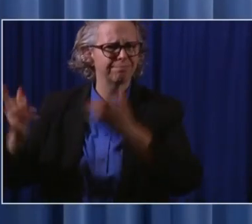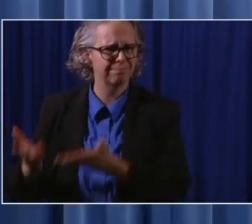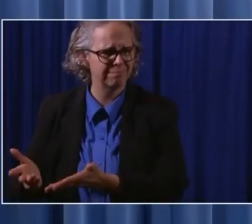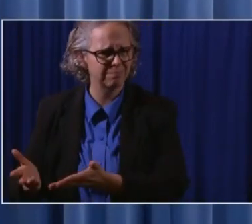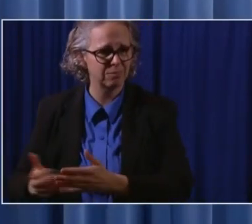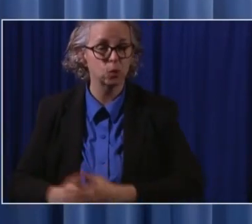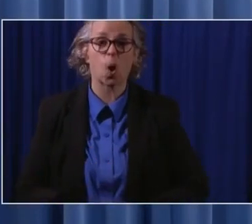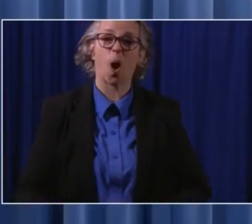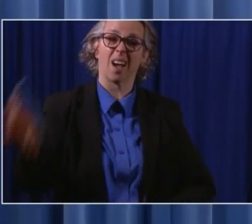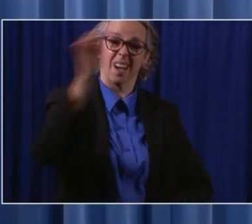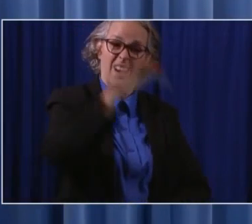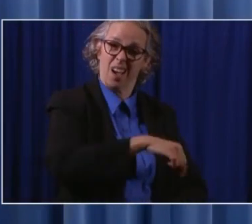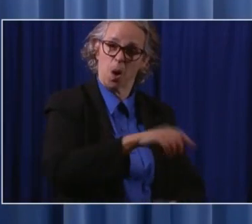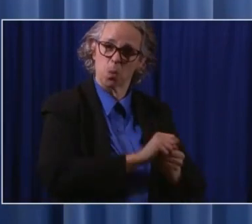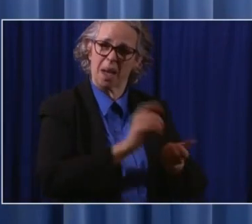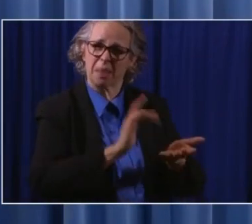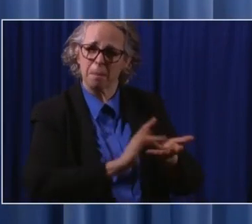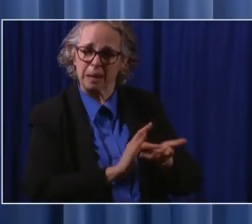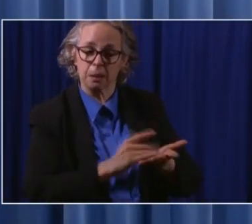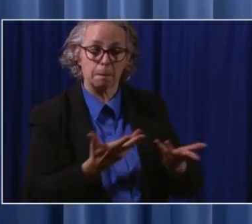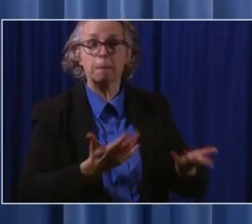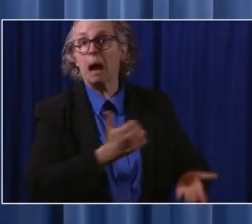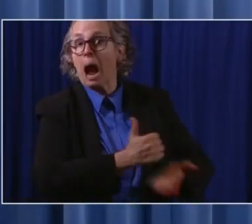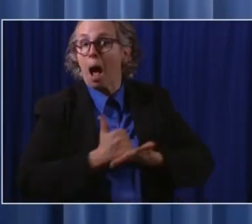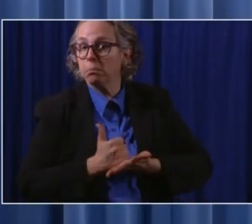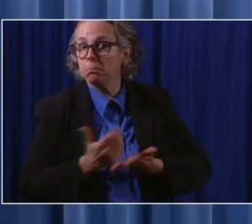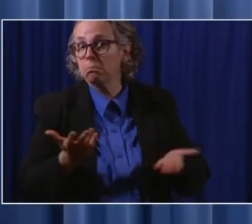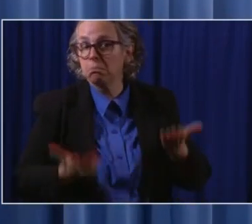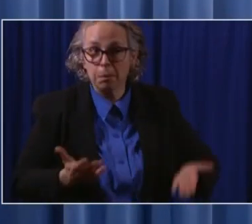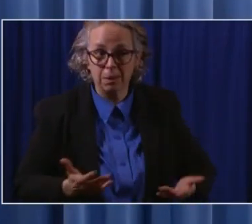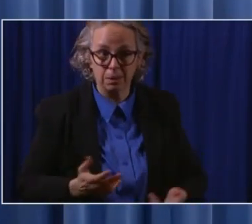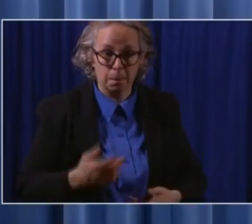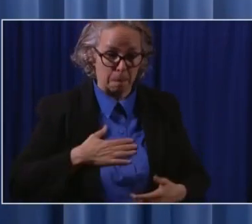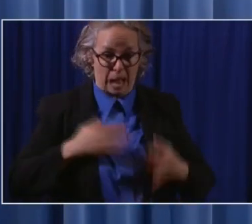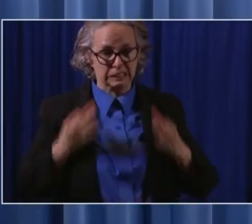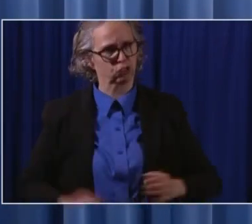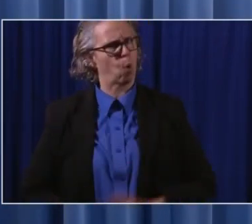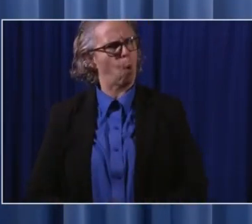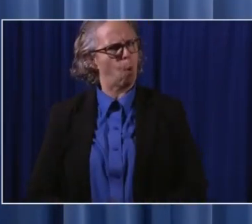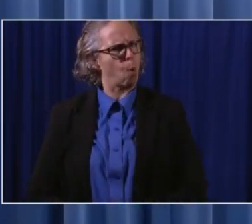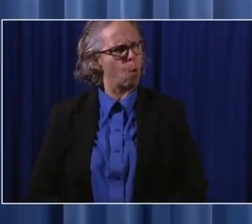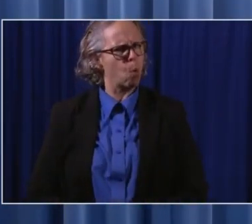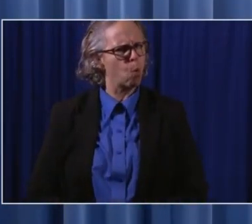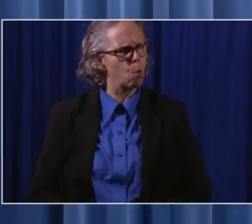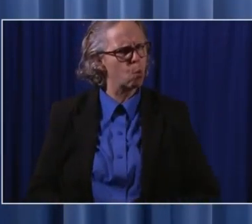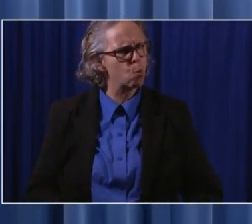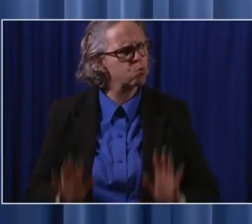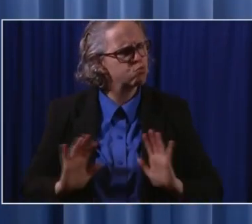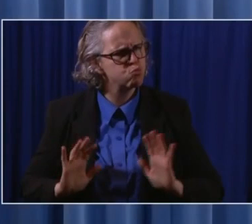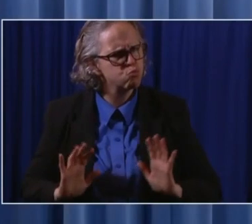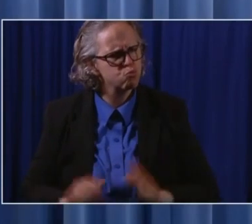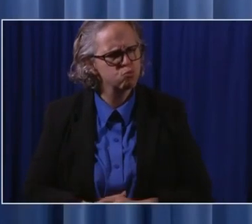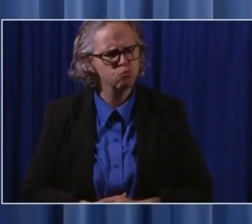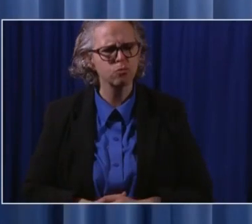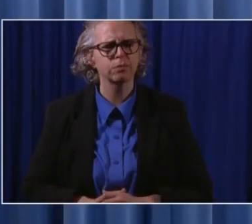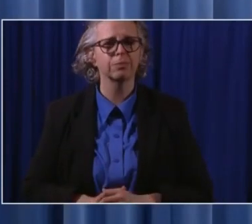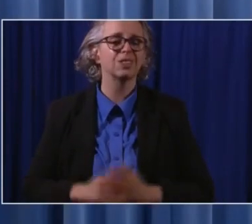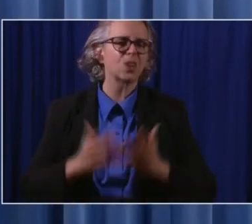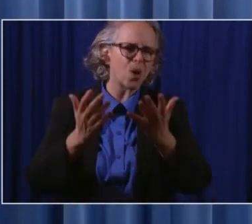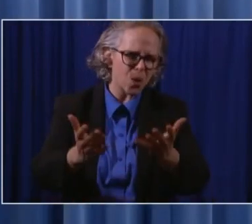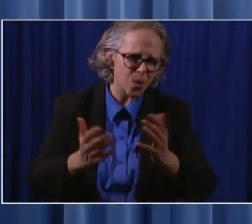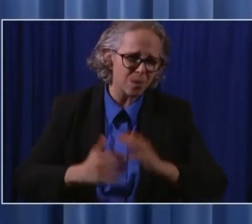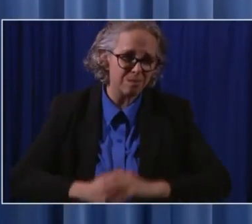value. That's not my call. So, in summary, I want